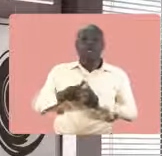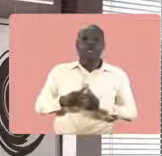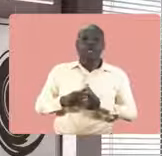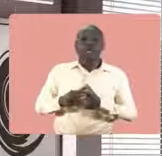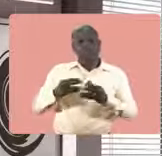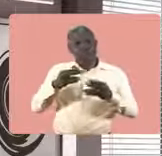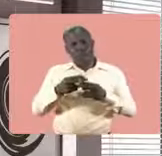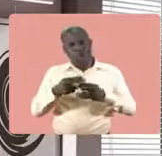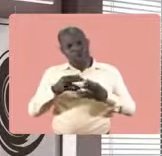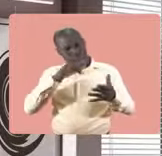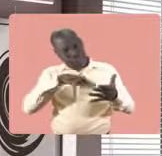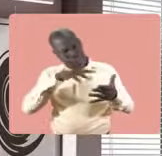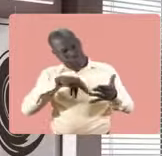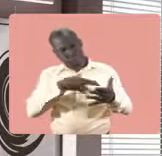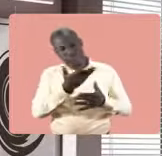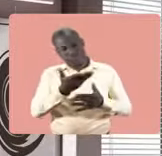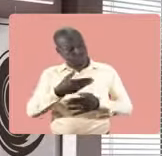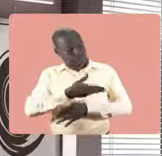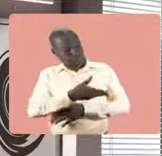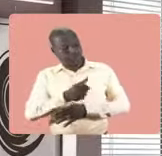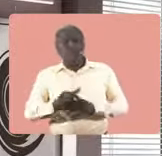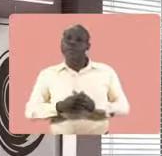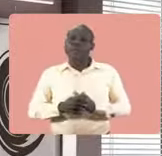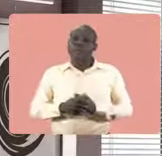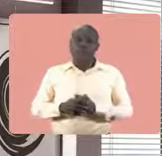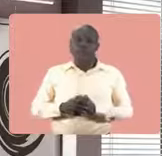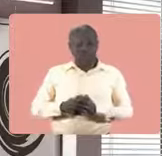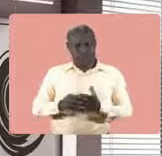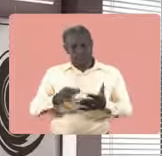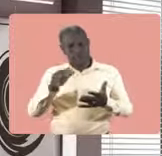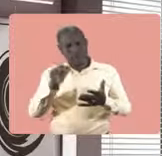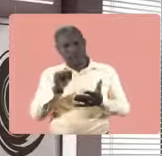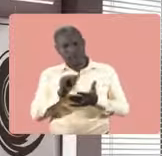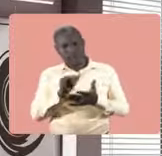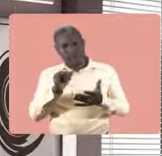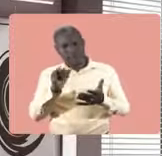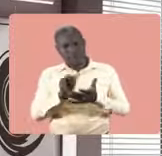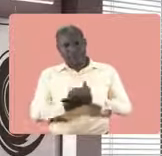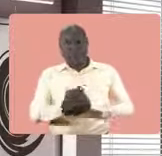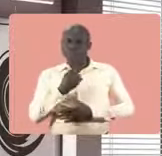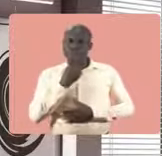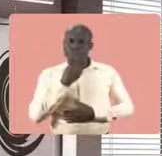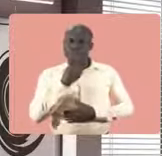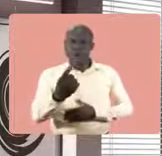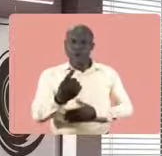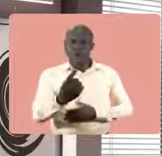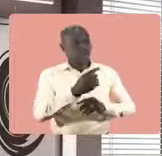ewo Jeremiah 17:5 ene se. Thus says the Lord.